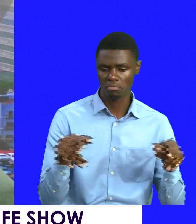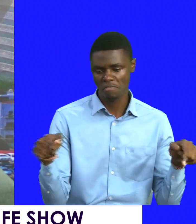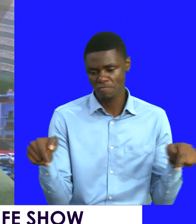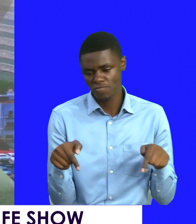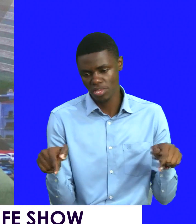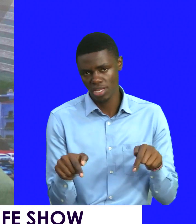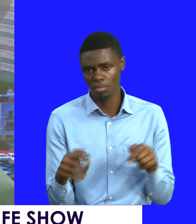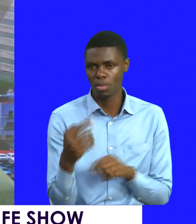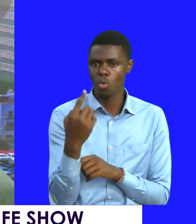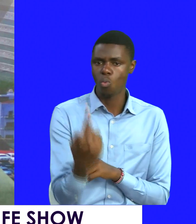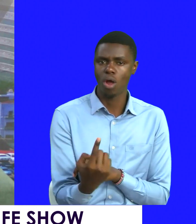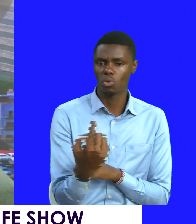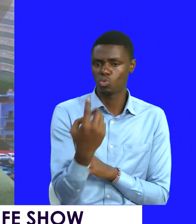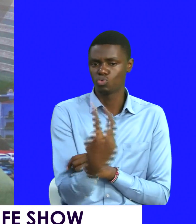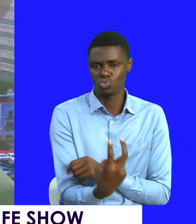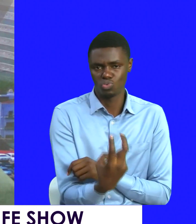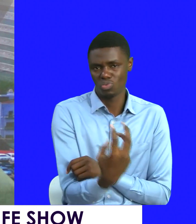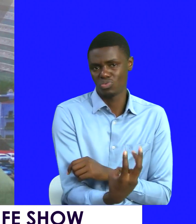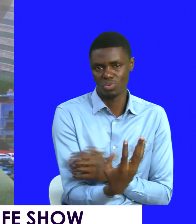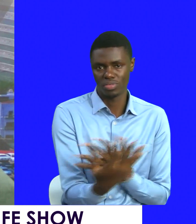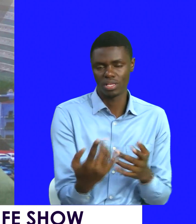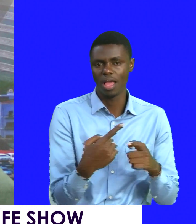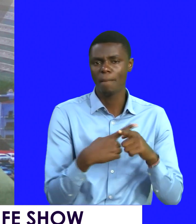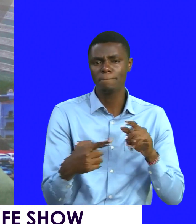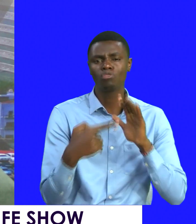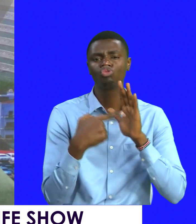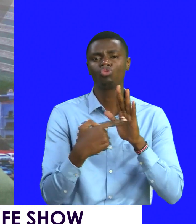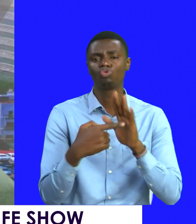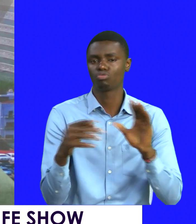one or two things, but never let it out.